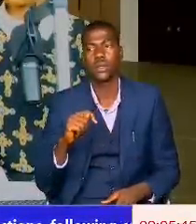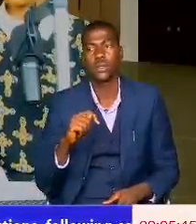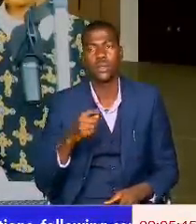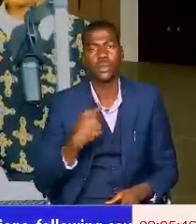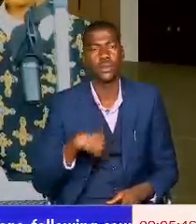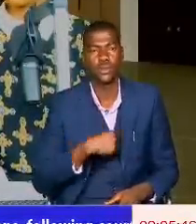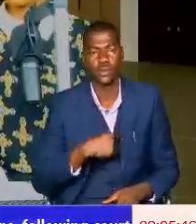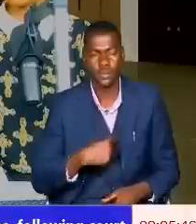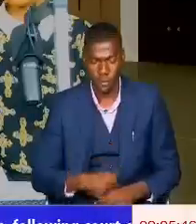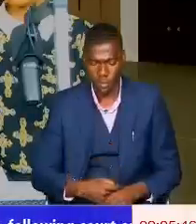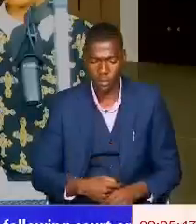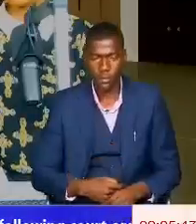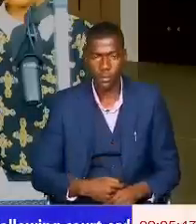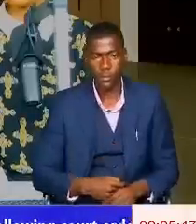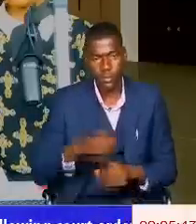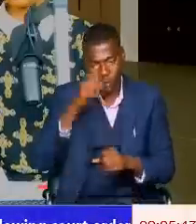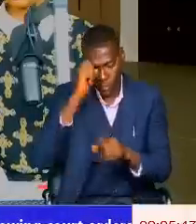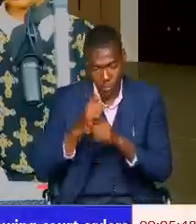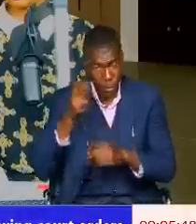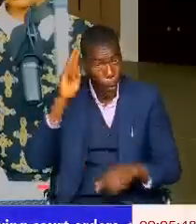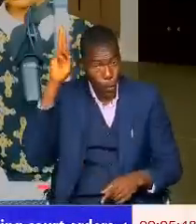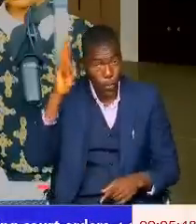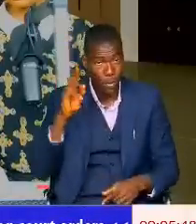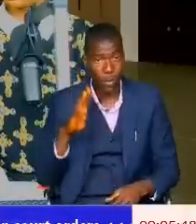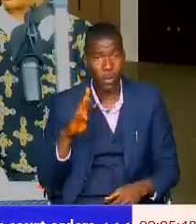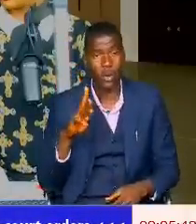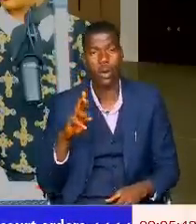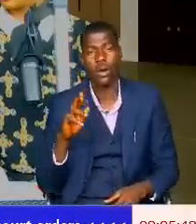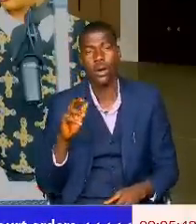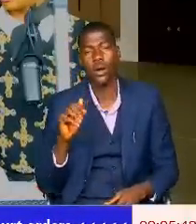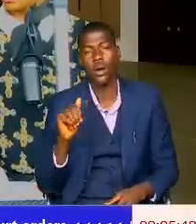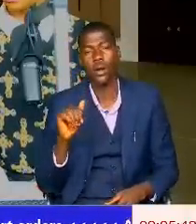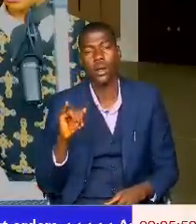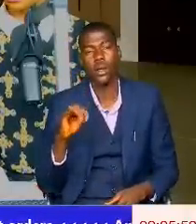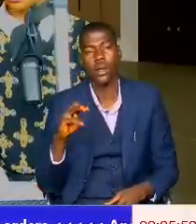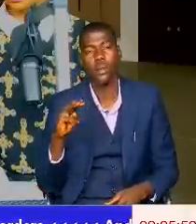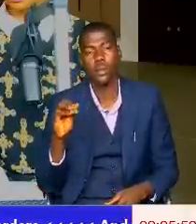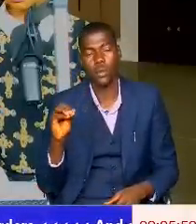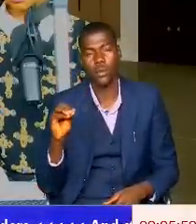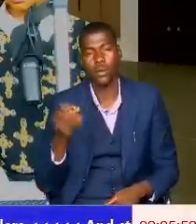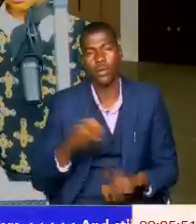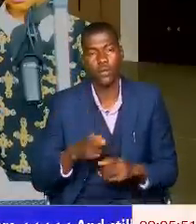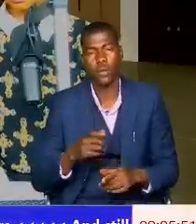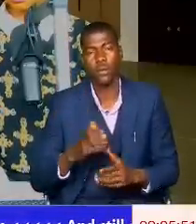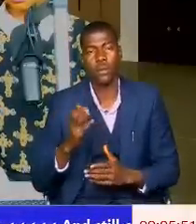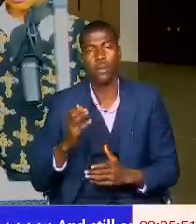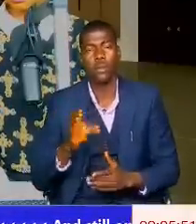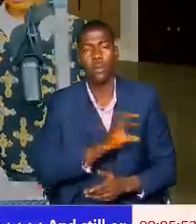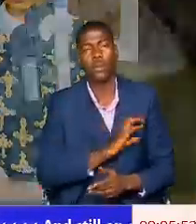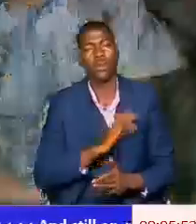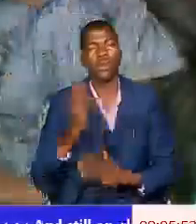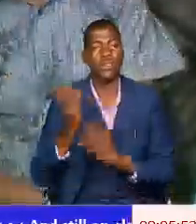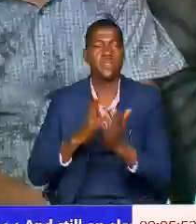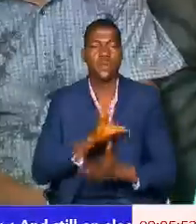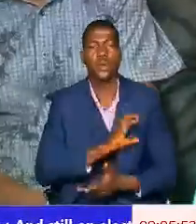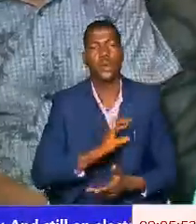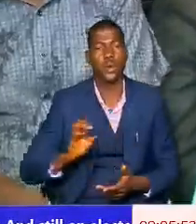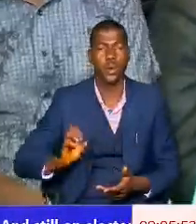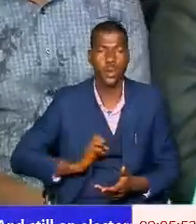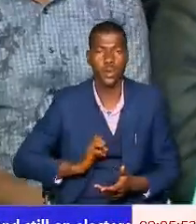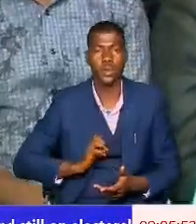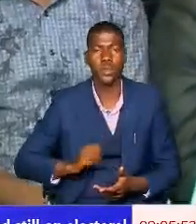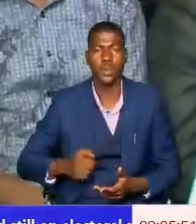Nigeria Police Service Commission, good morning. Good morning, my ordinary president. Good morning, Brekete